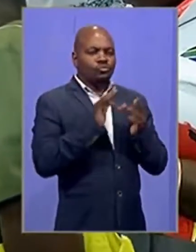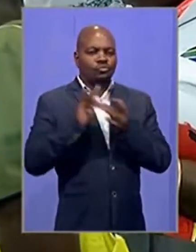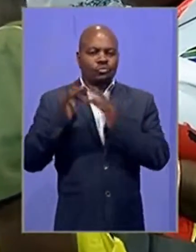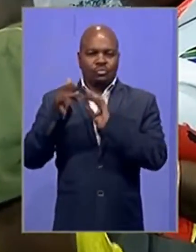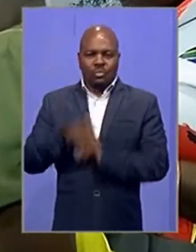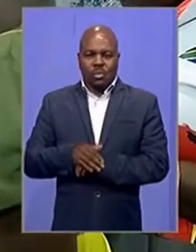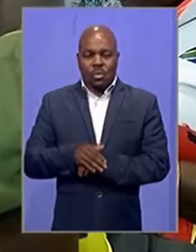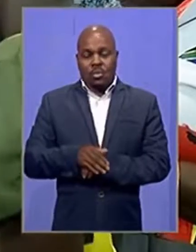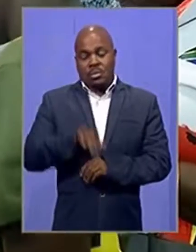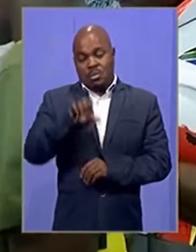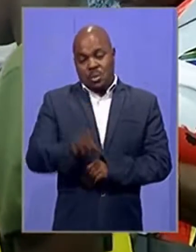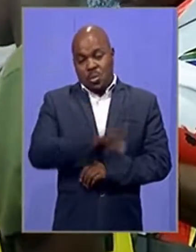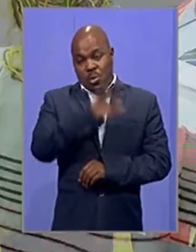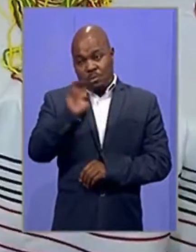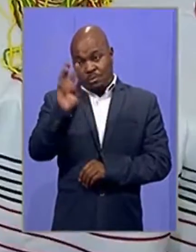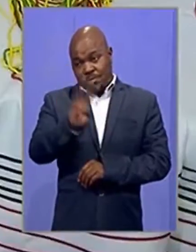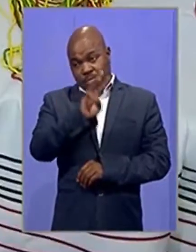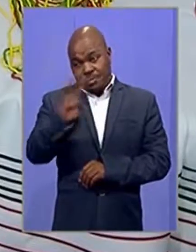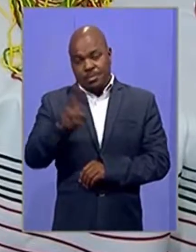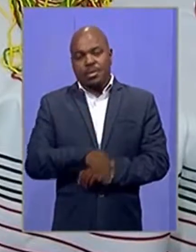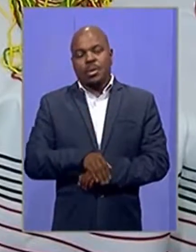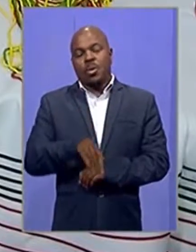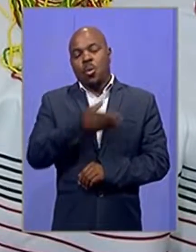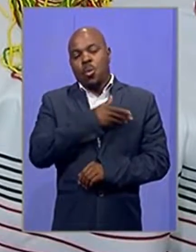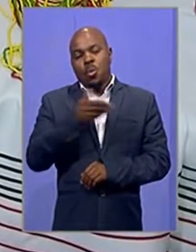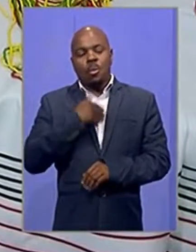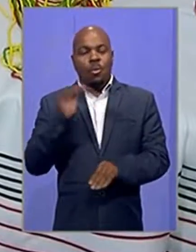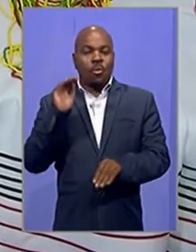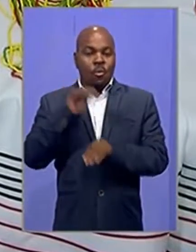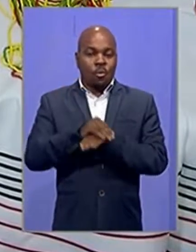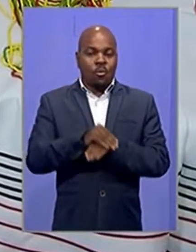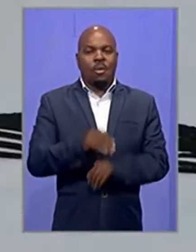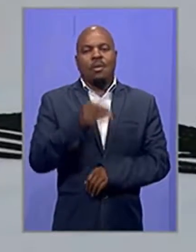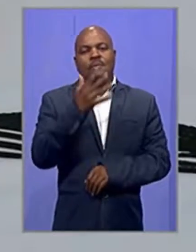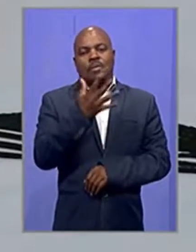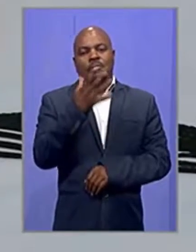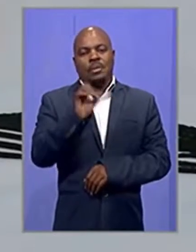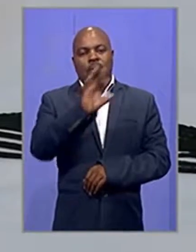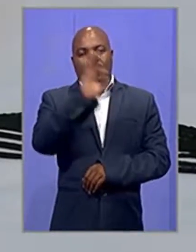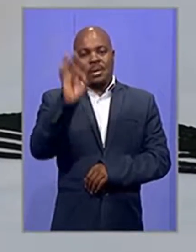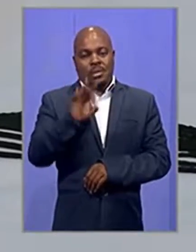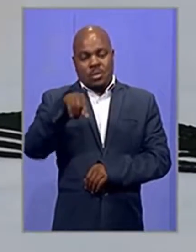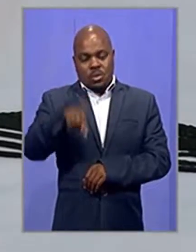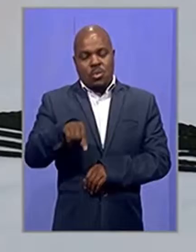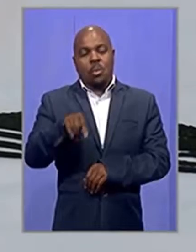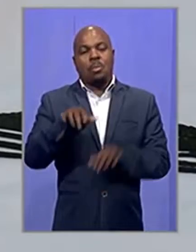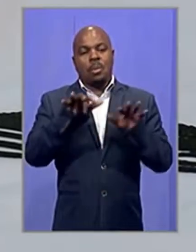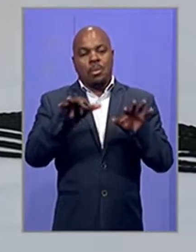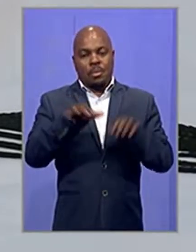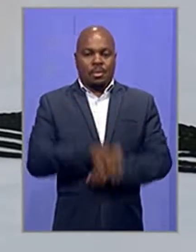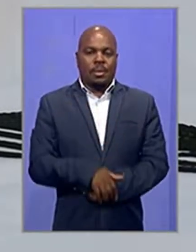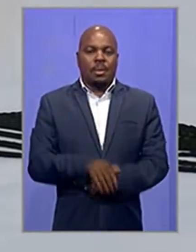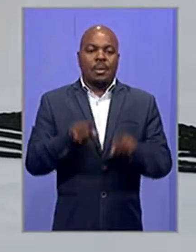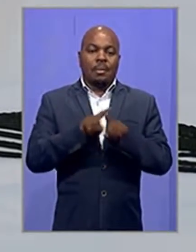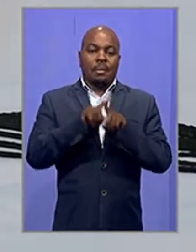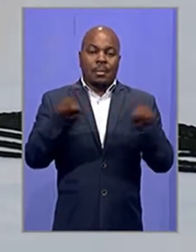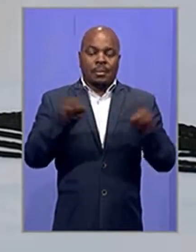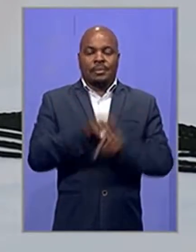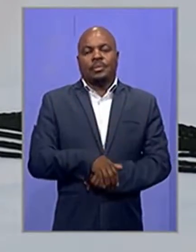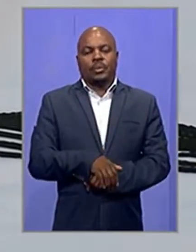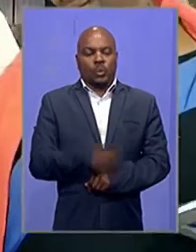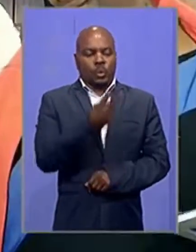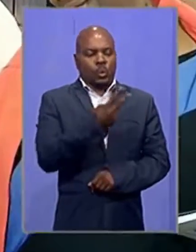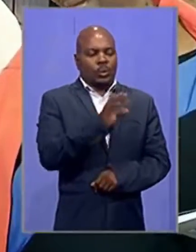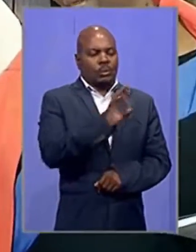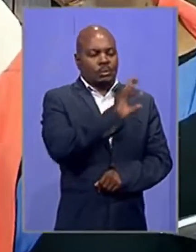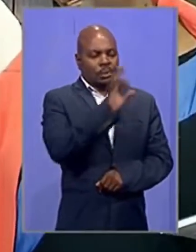gore basadi ba ba dira palo gotlhe ya diperesente di feta 50 tsa basadi mo nageng. Fela ke diperesente di le 20